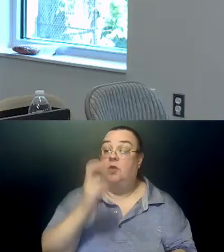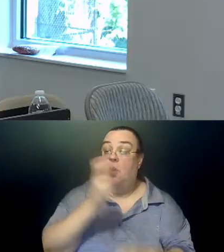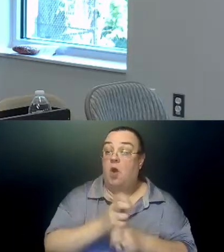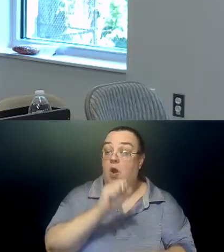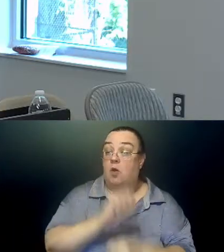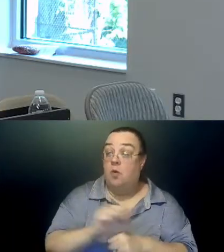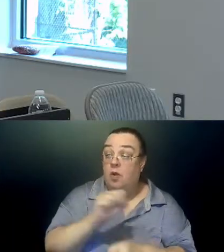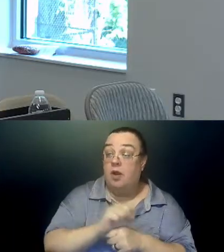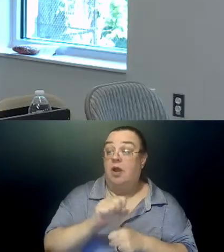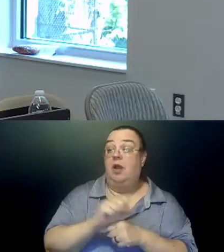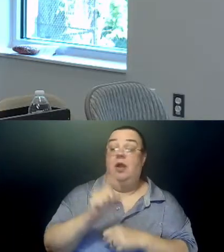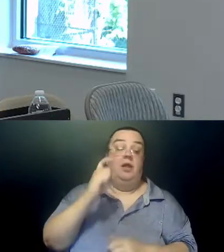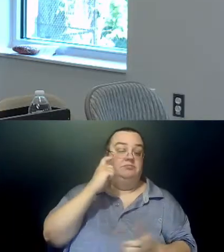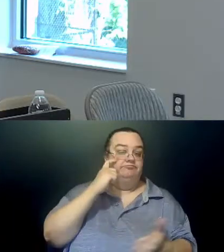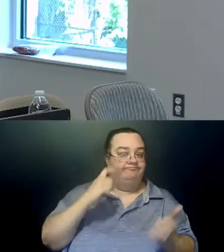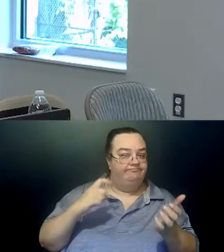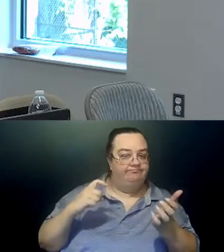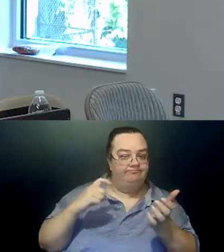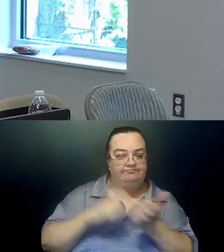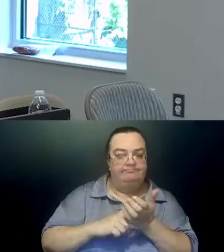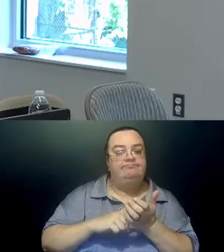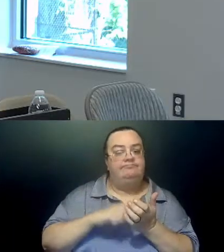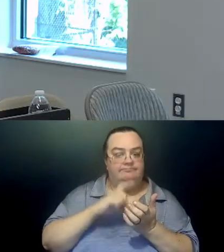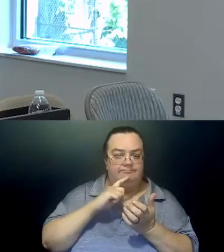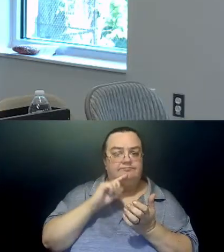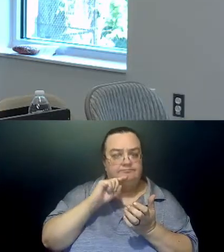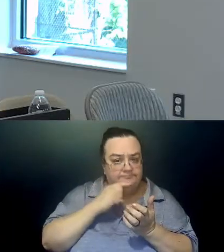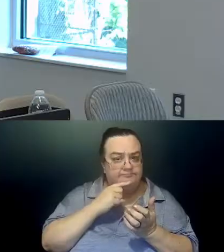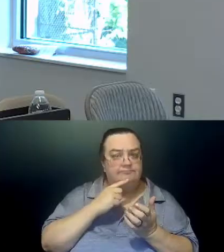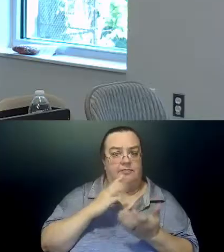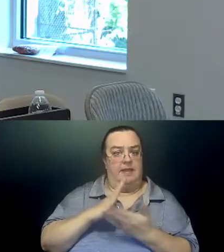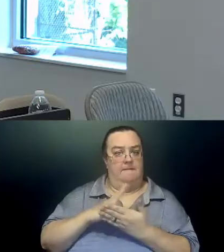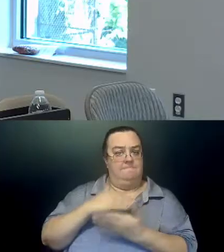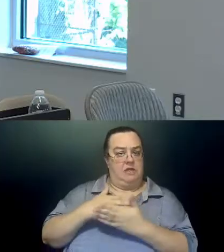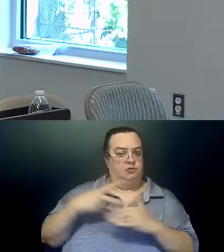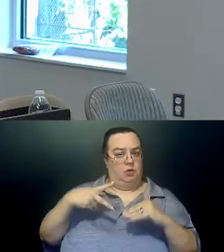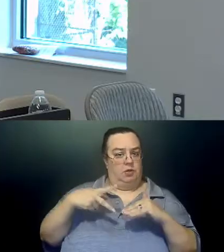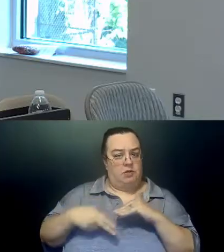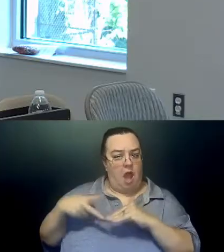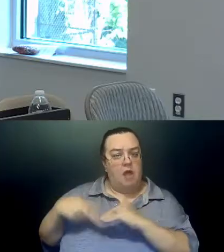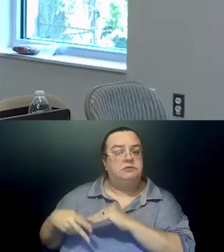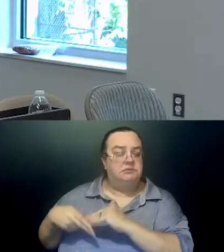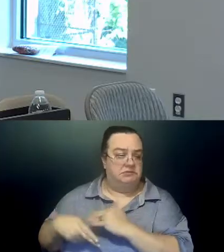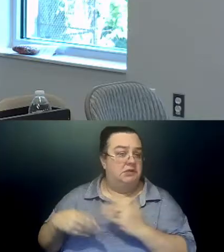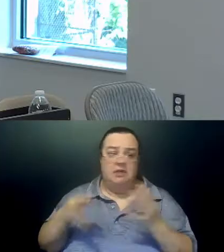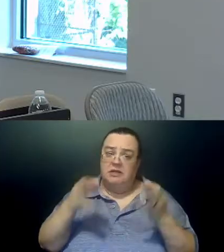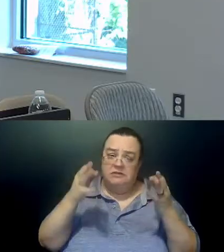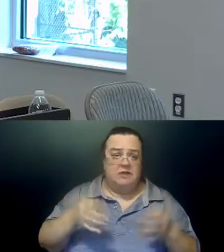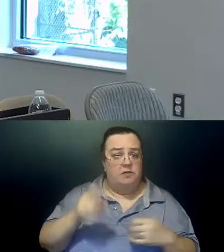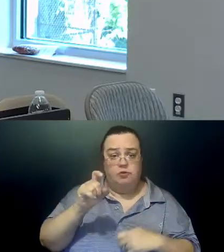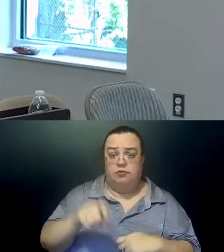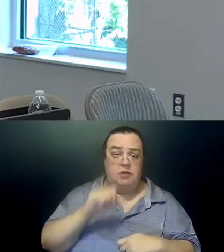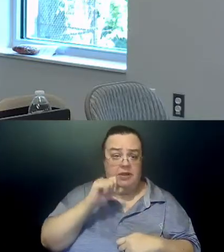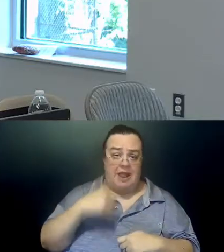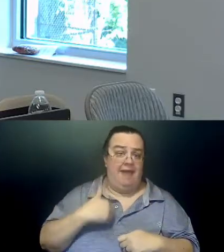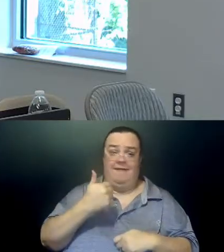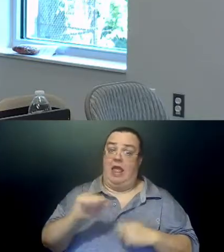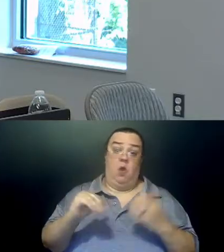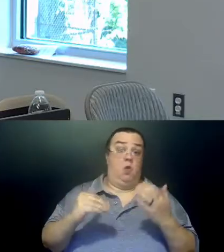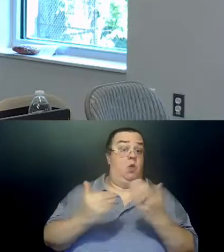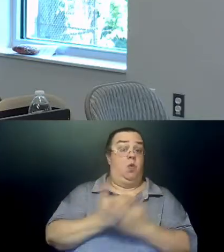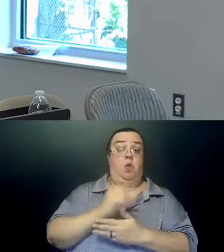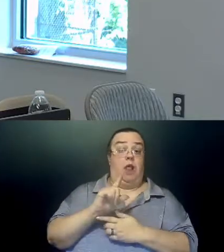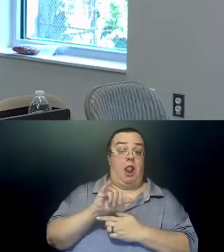identifying substantive budget cuts. There absolutely should not be any new line items in